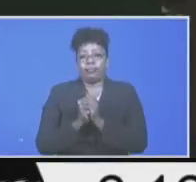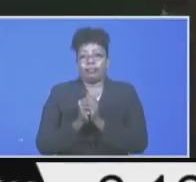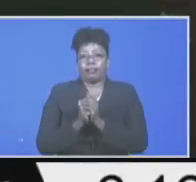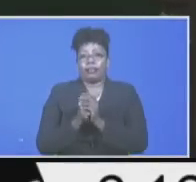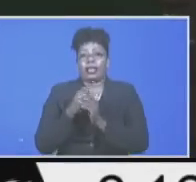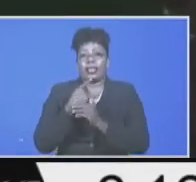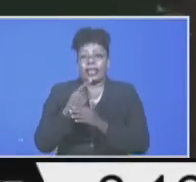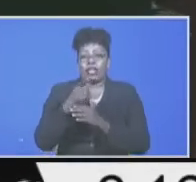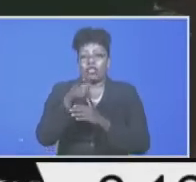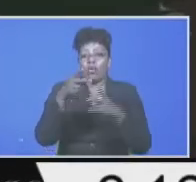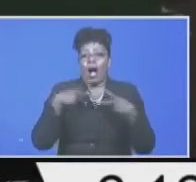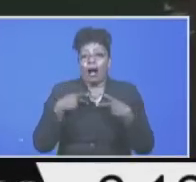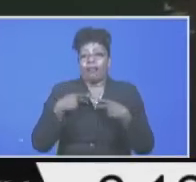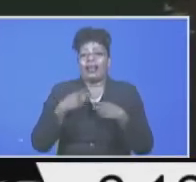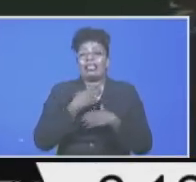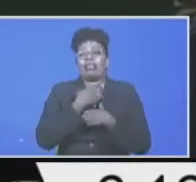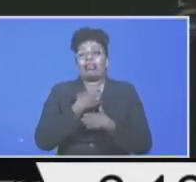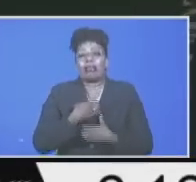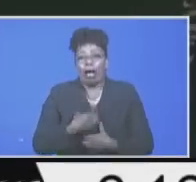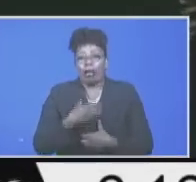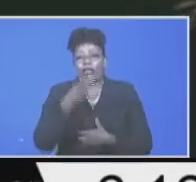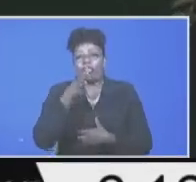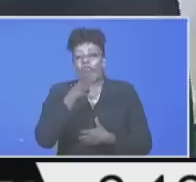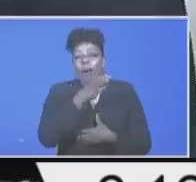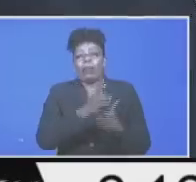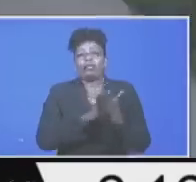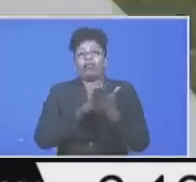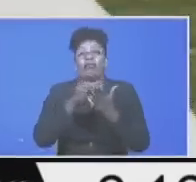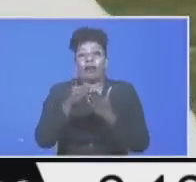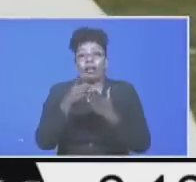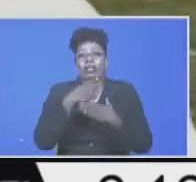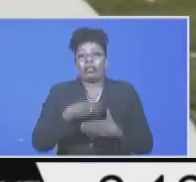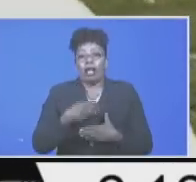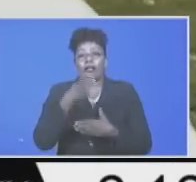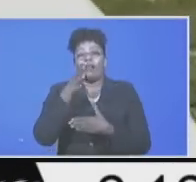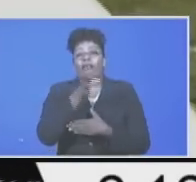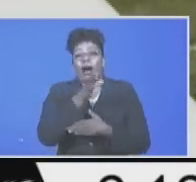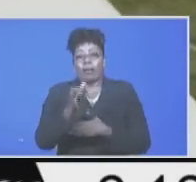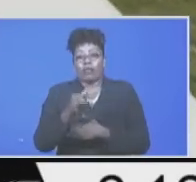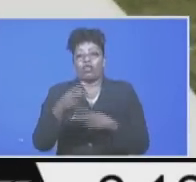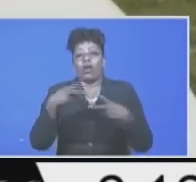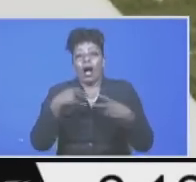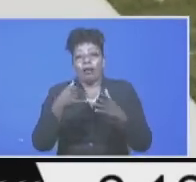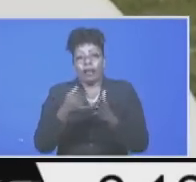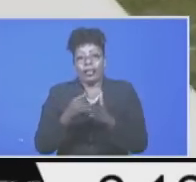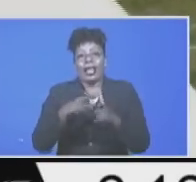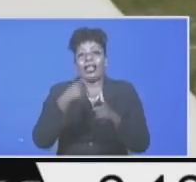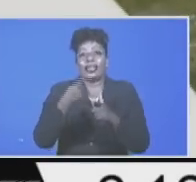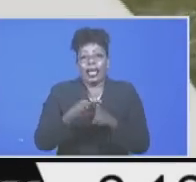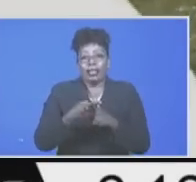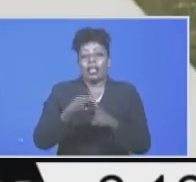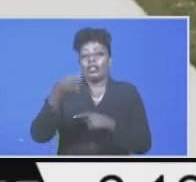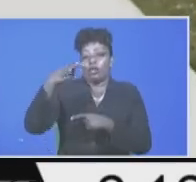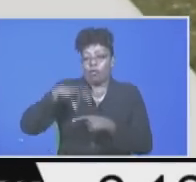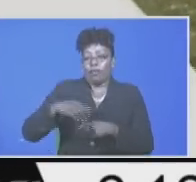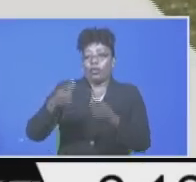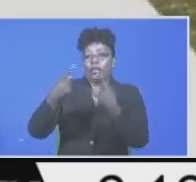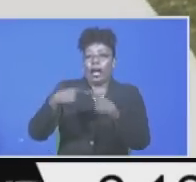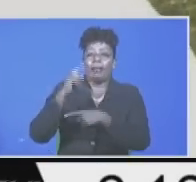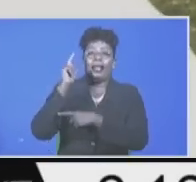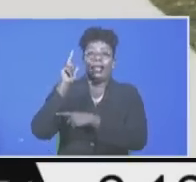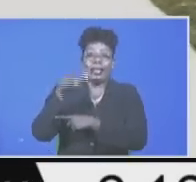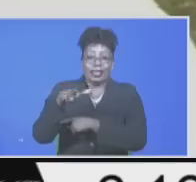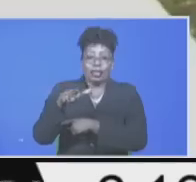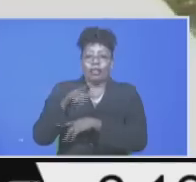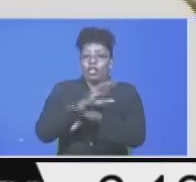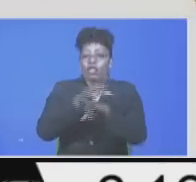have a passion for farming or develop a passion for farming. Once the passion is there, then the profit can come later. If